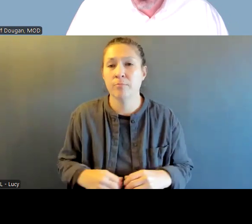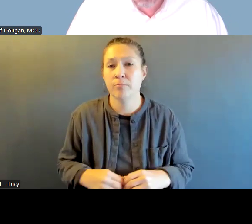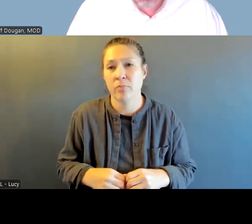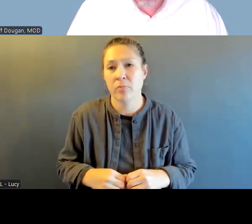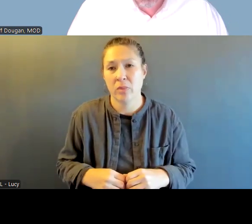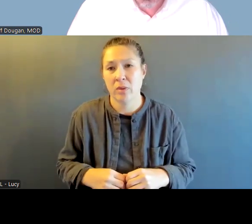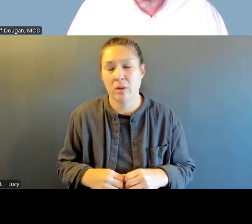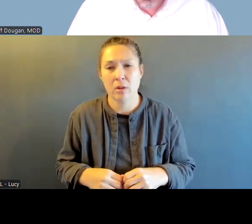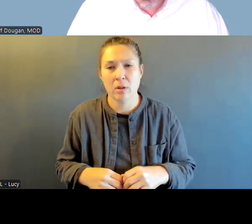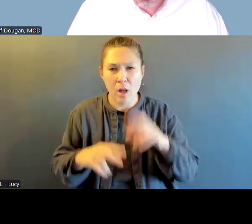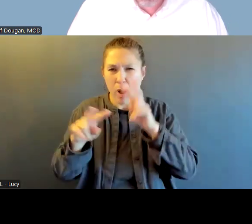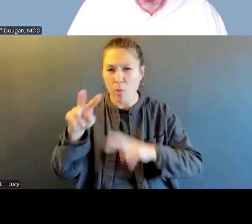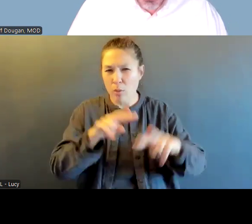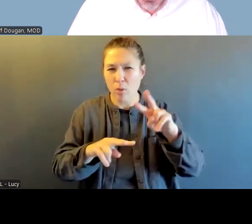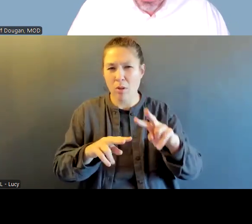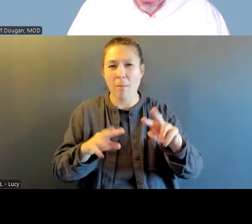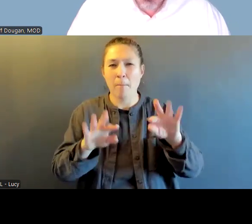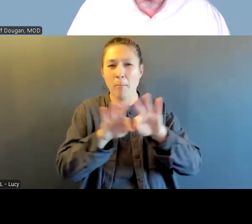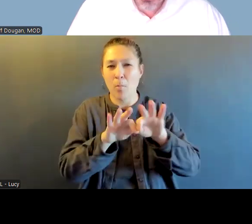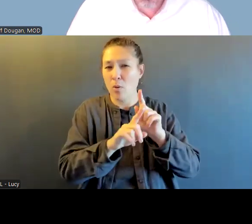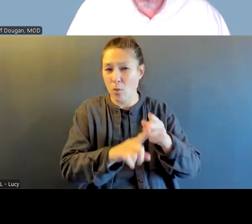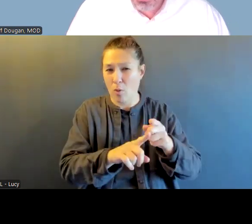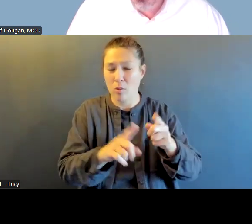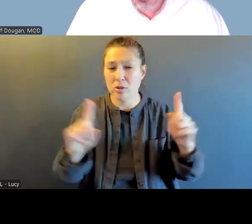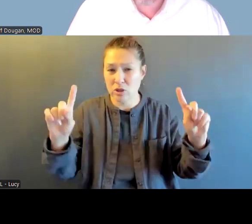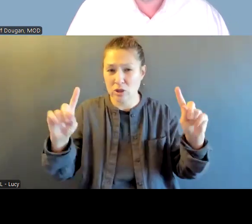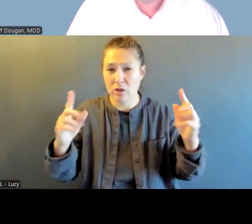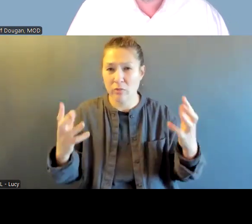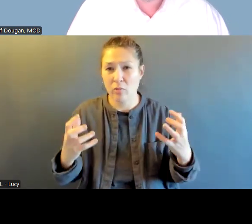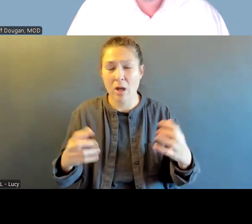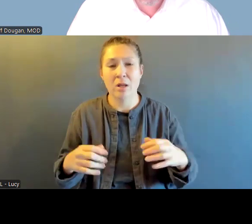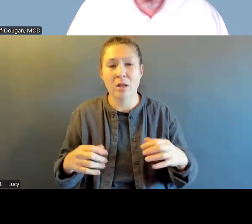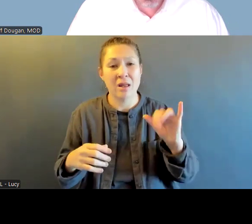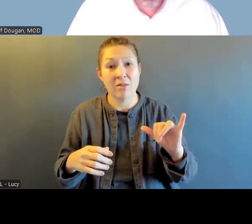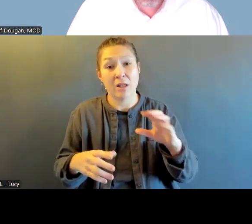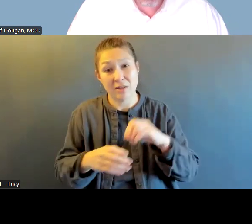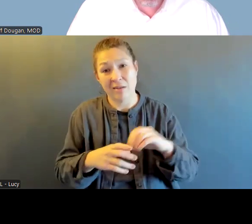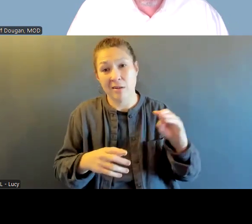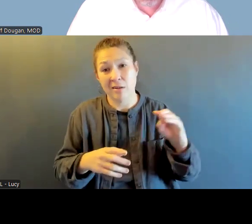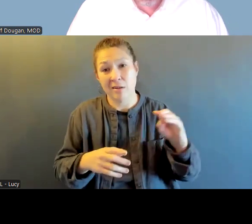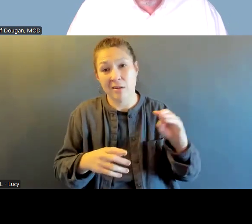to achieve. And these are based on the items mentioned within Chapter 40, Section 8J.